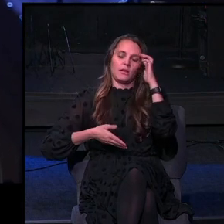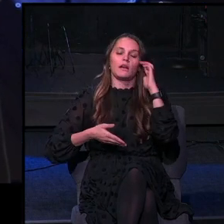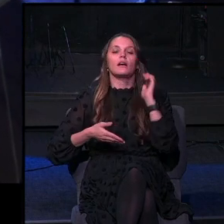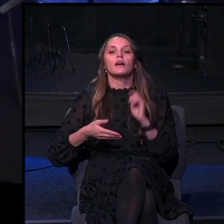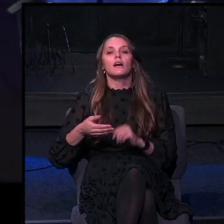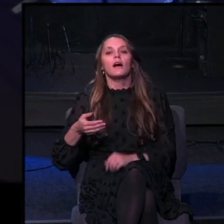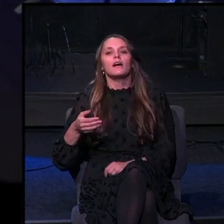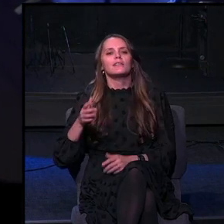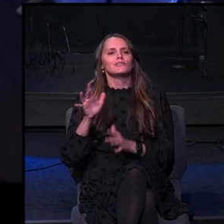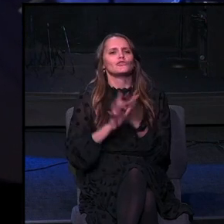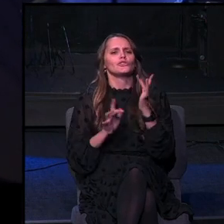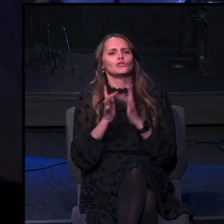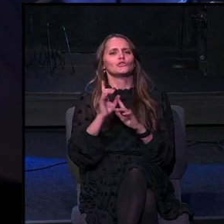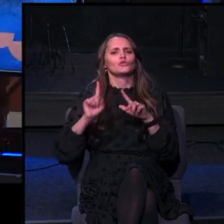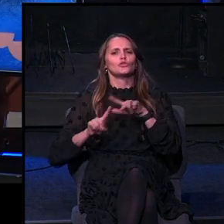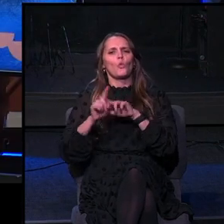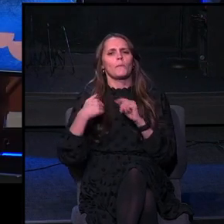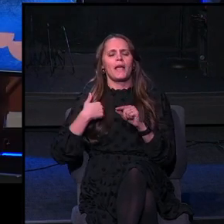ring of keys.